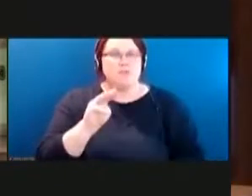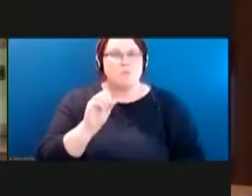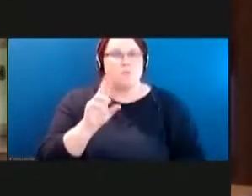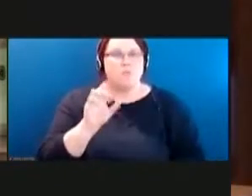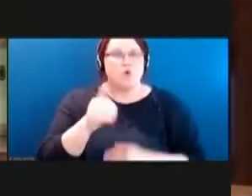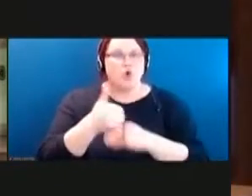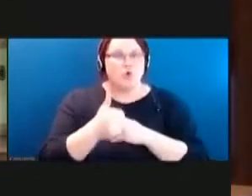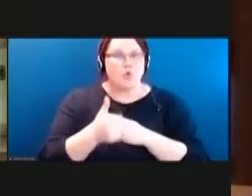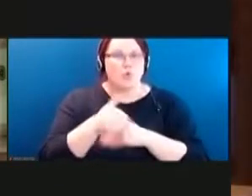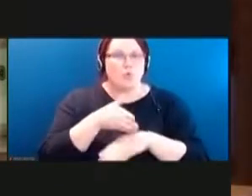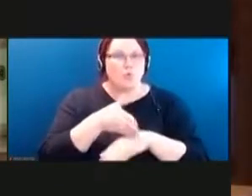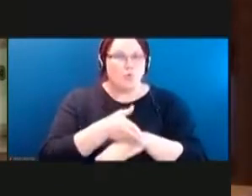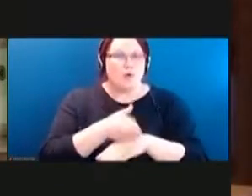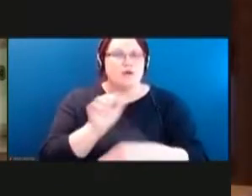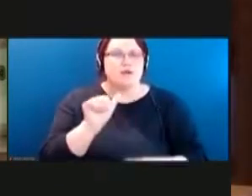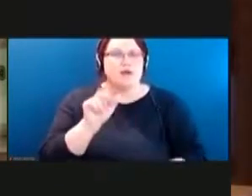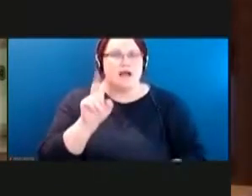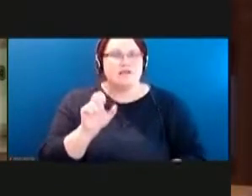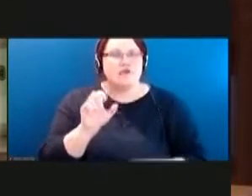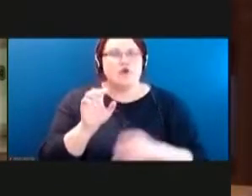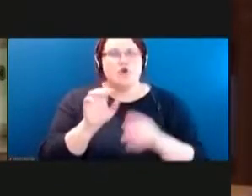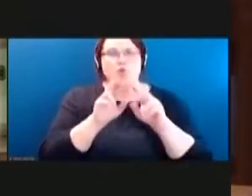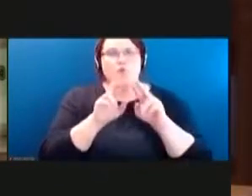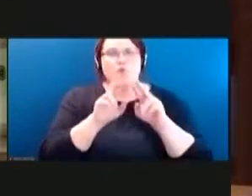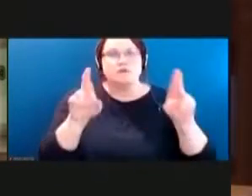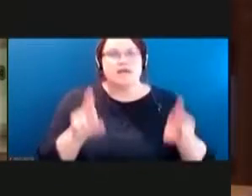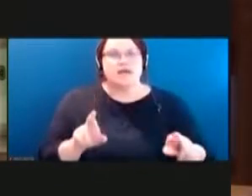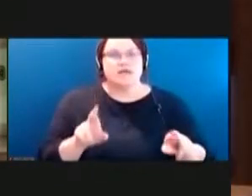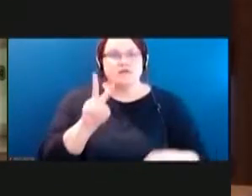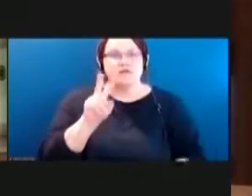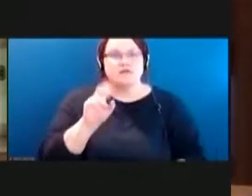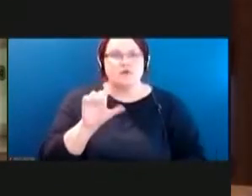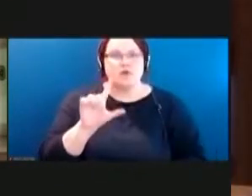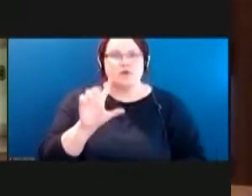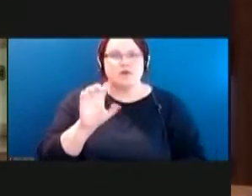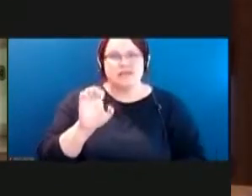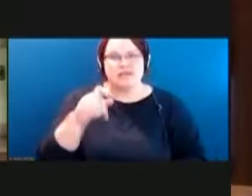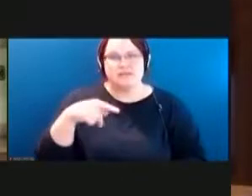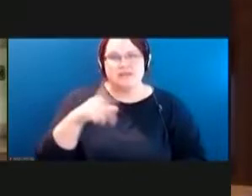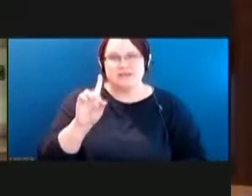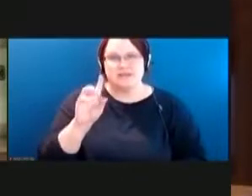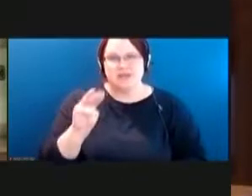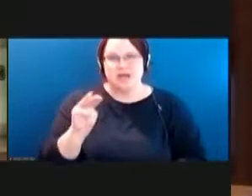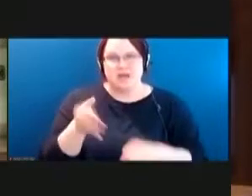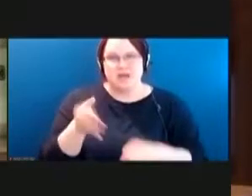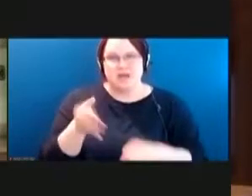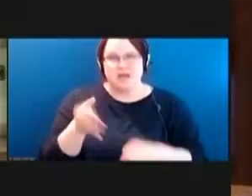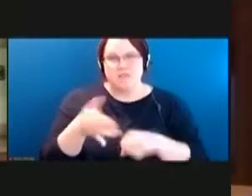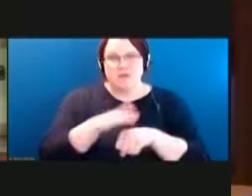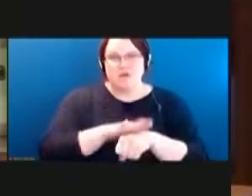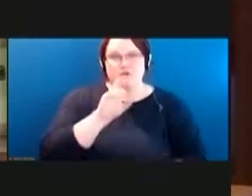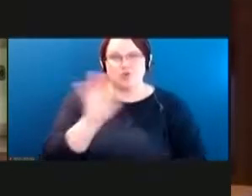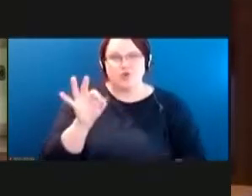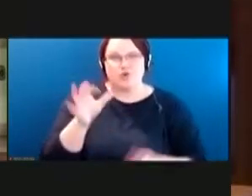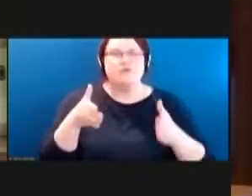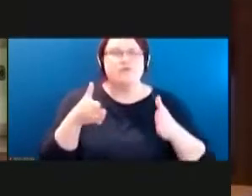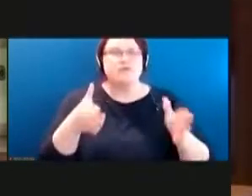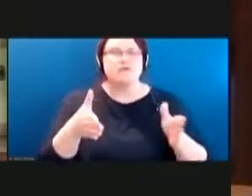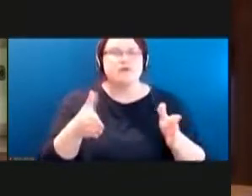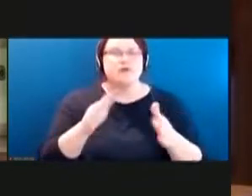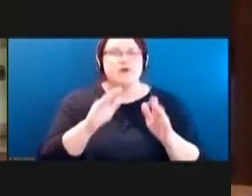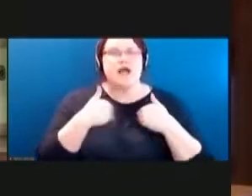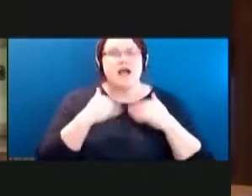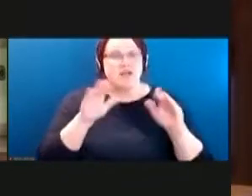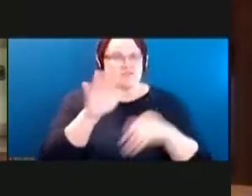of rectangular volumes with flat EPDM covered roofs. The wings provide space for two